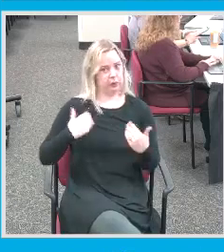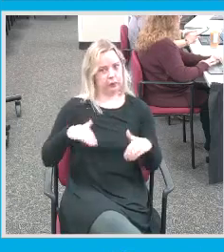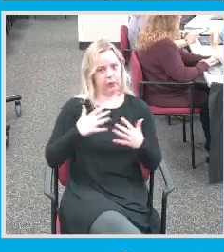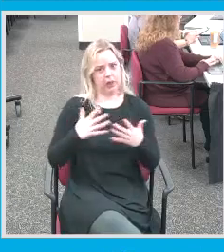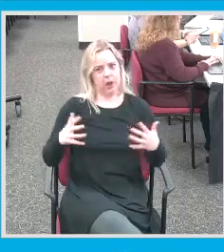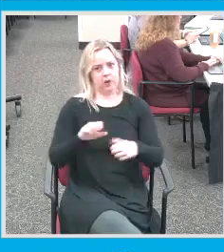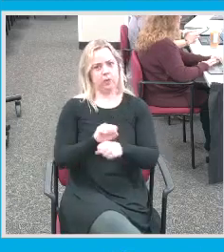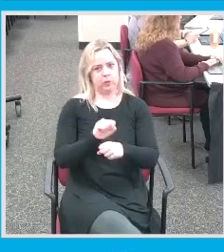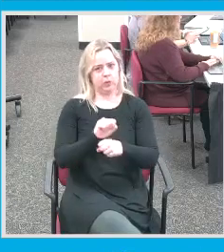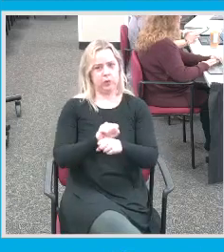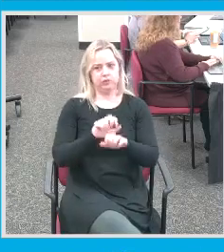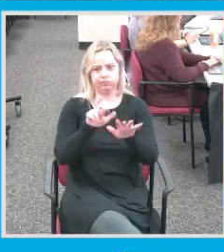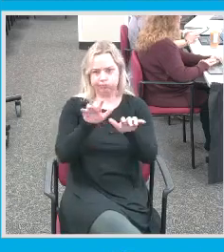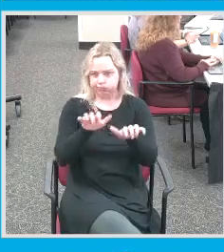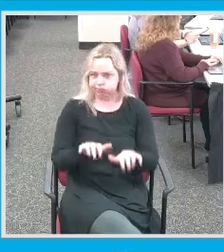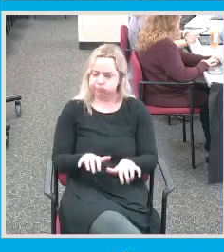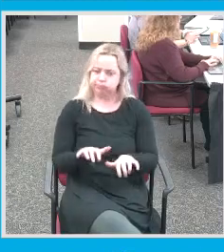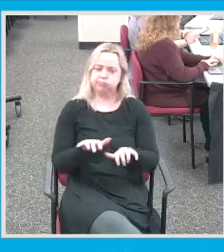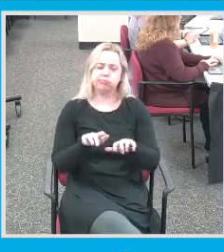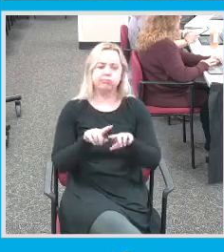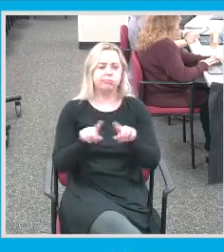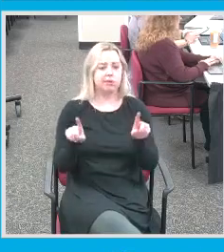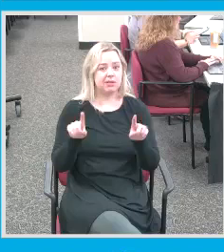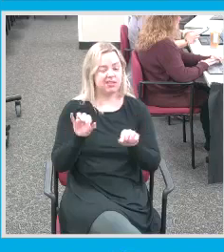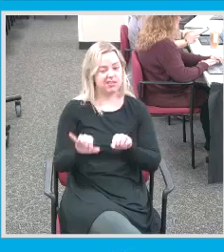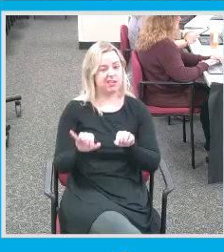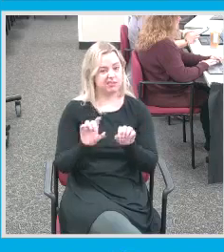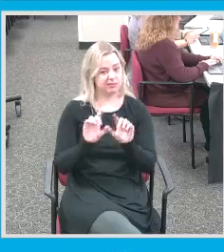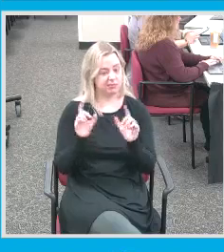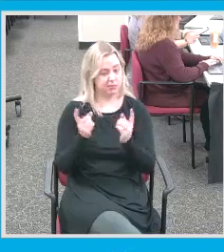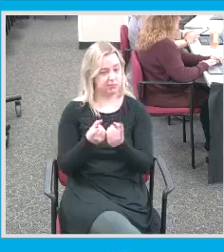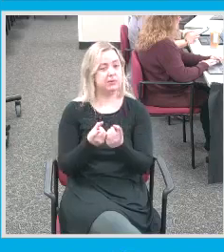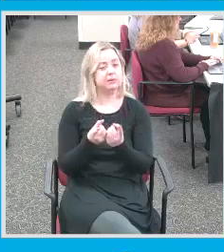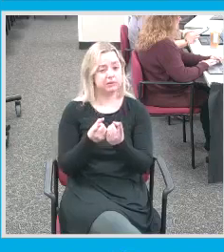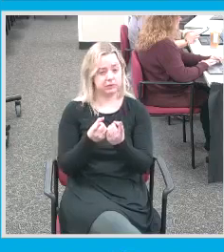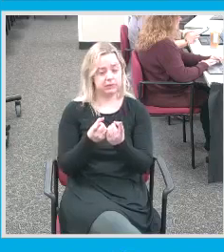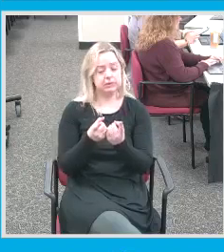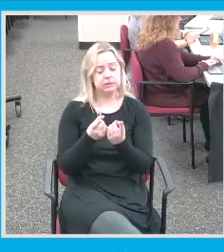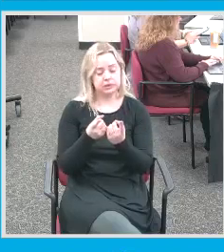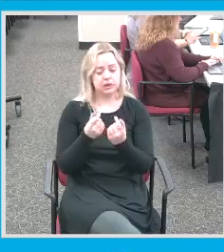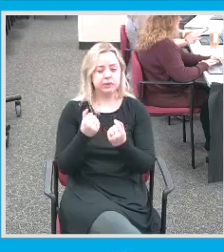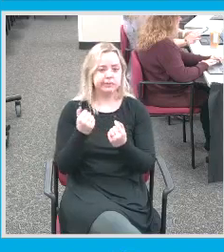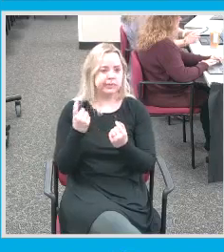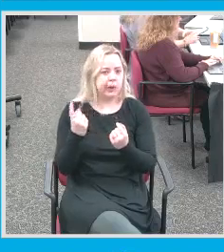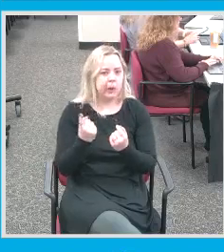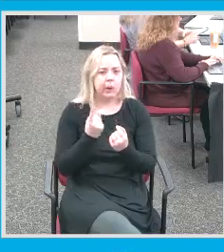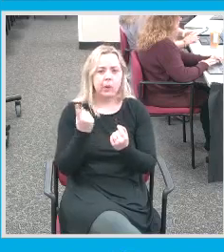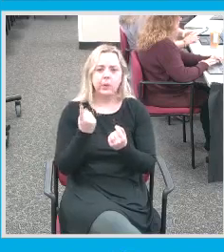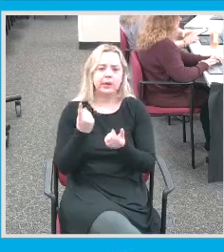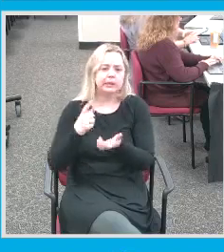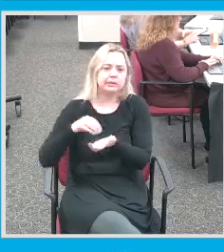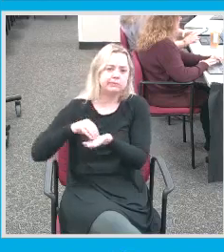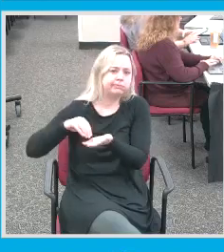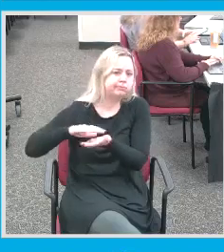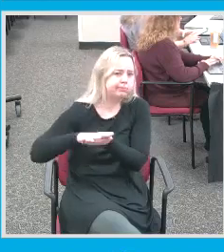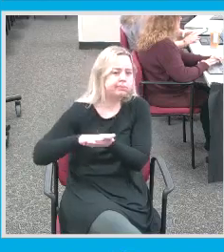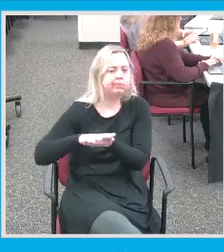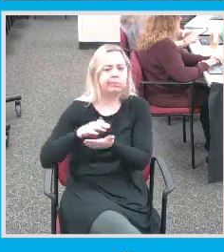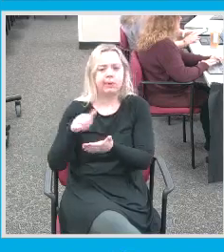too, but thankfully this department is in a pattern of kind of always recording the outcomes anyway, and